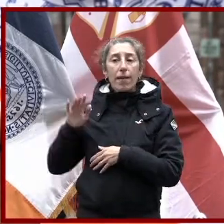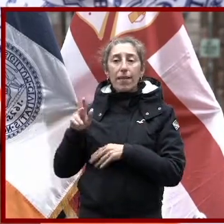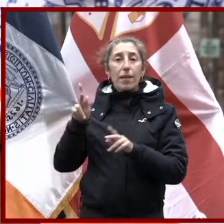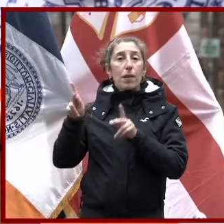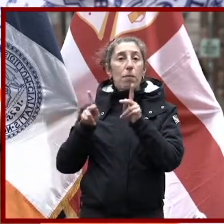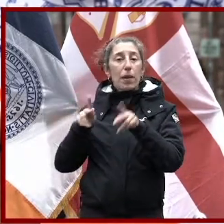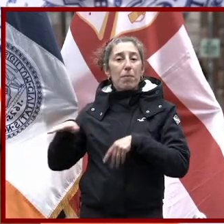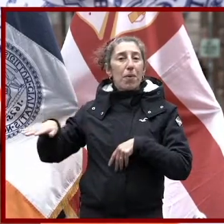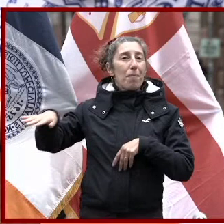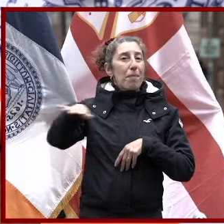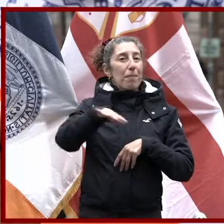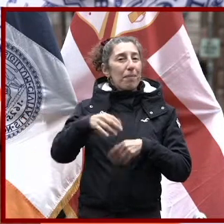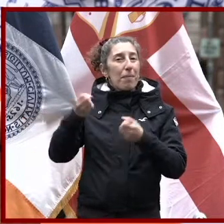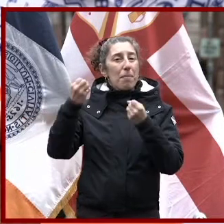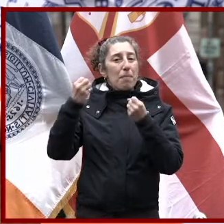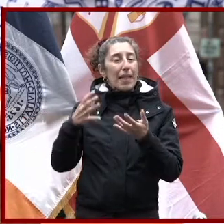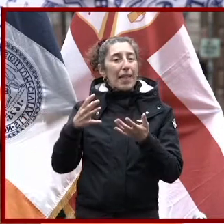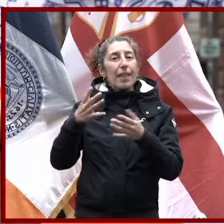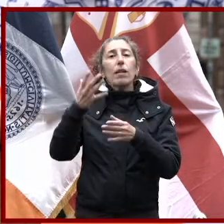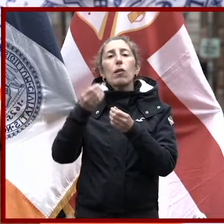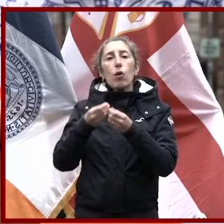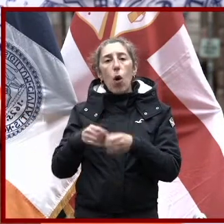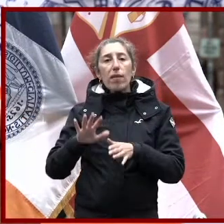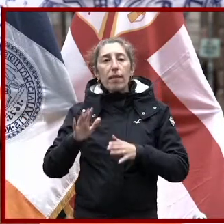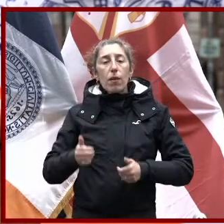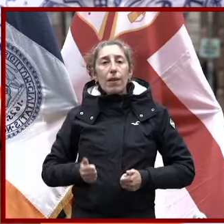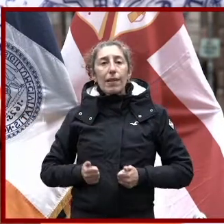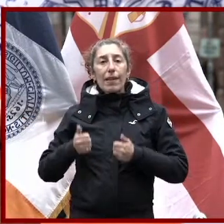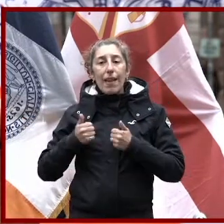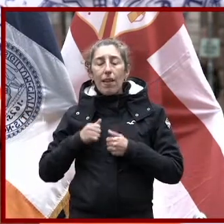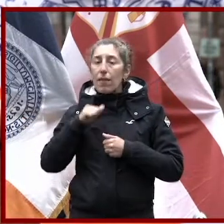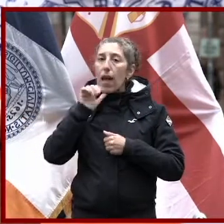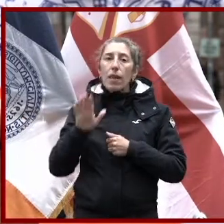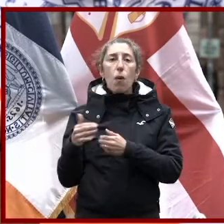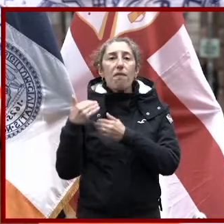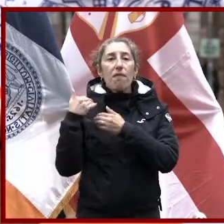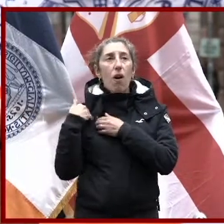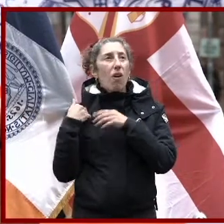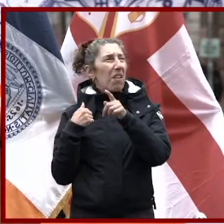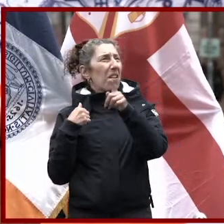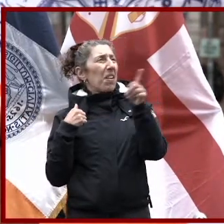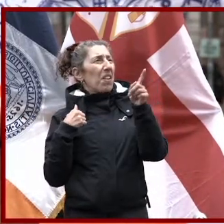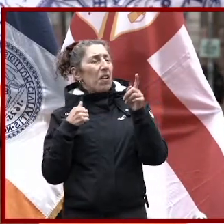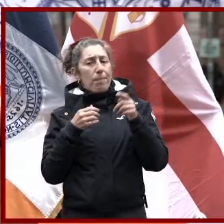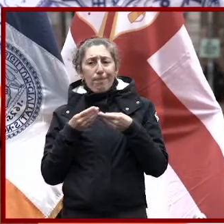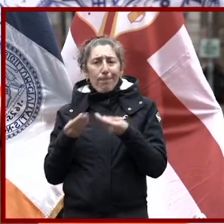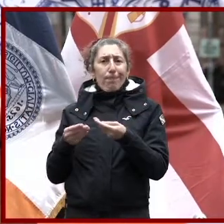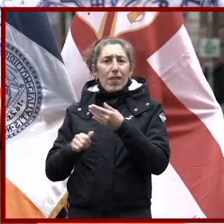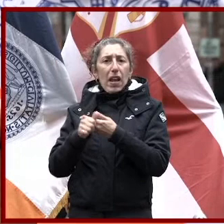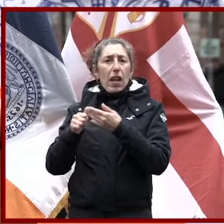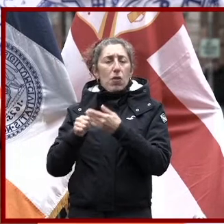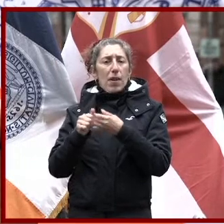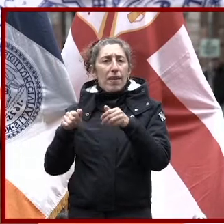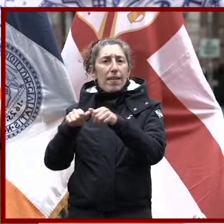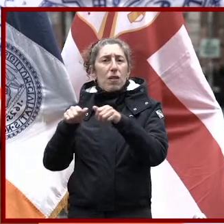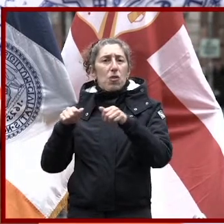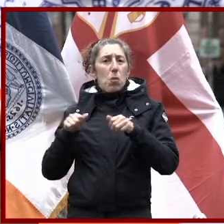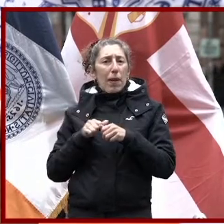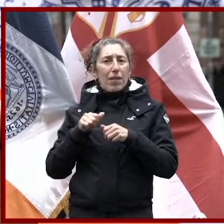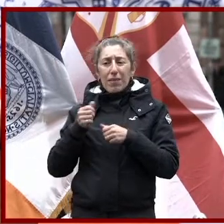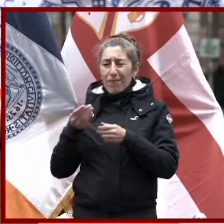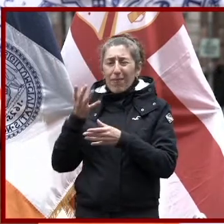and deliberately dangerous conditions. And yet, we must also shout about and cry out about the